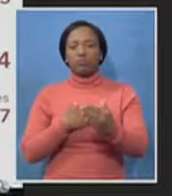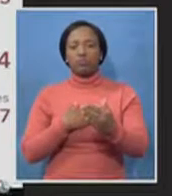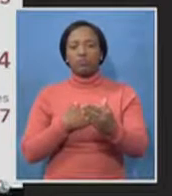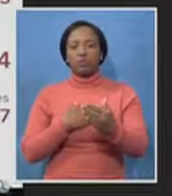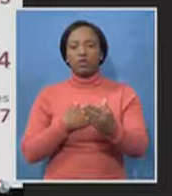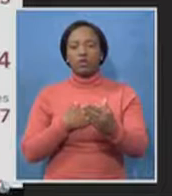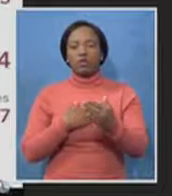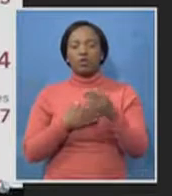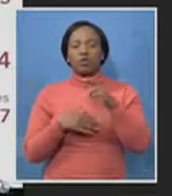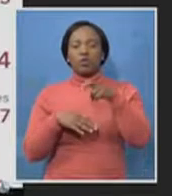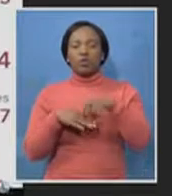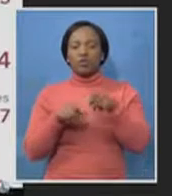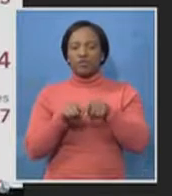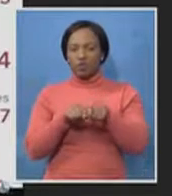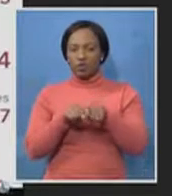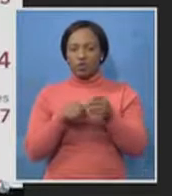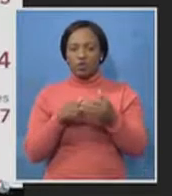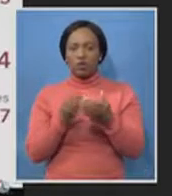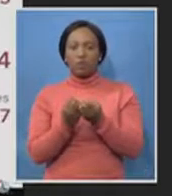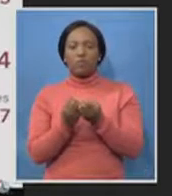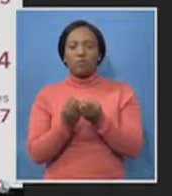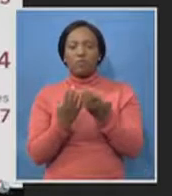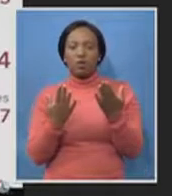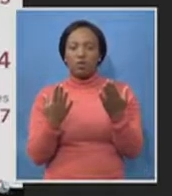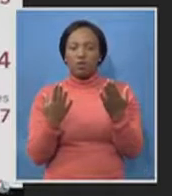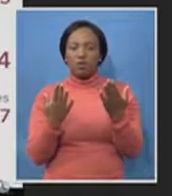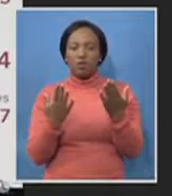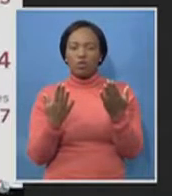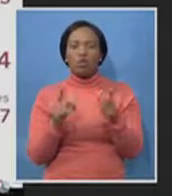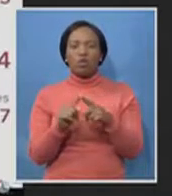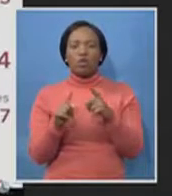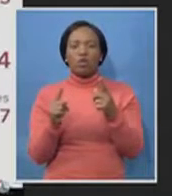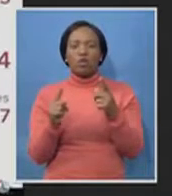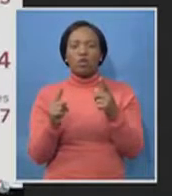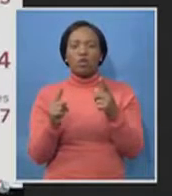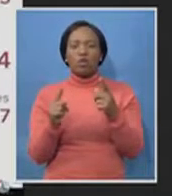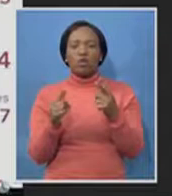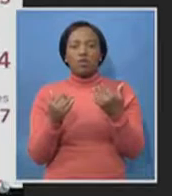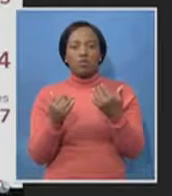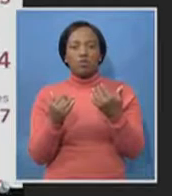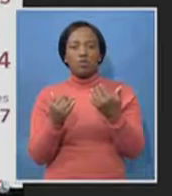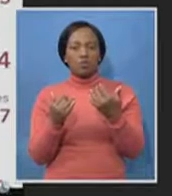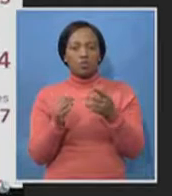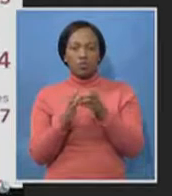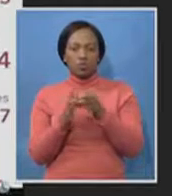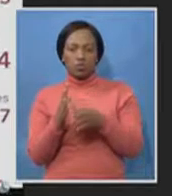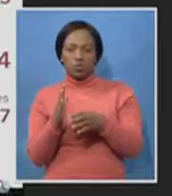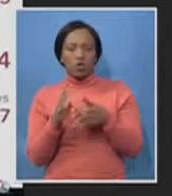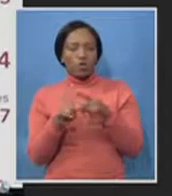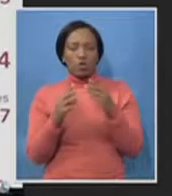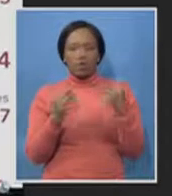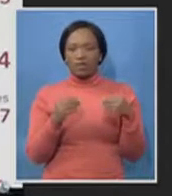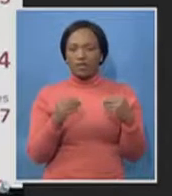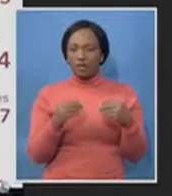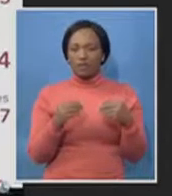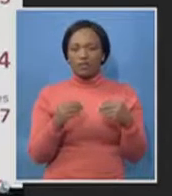work ahead. It's not a shoo-in. It's not a definite. People are very optimistic